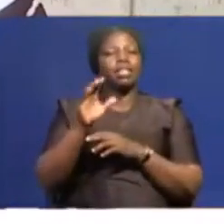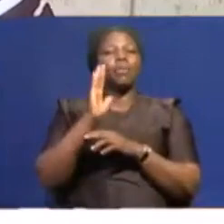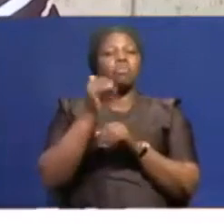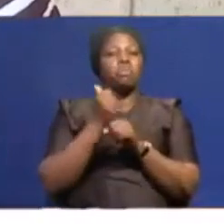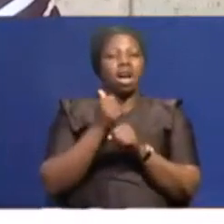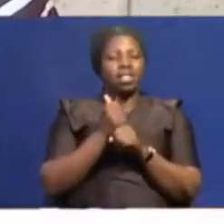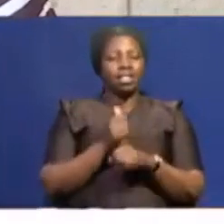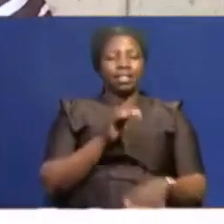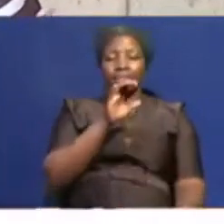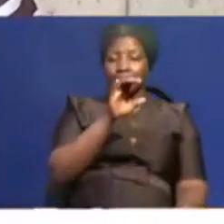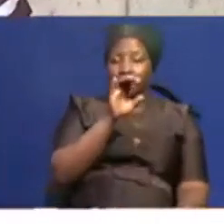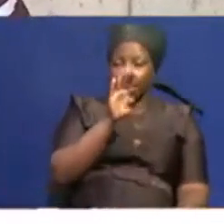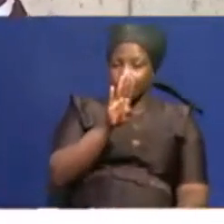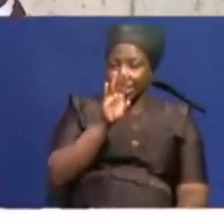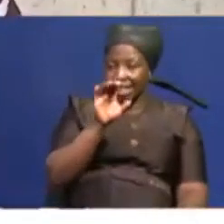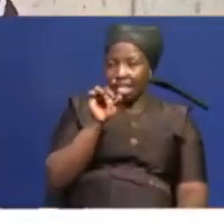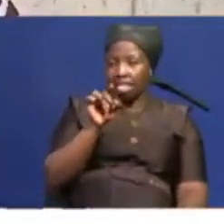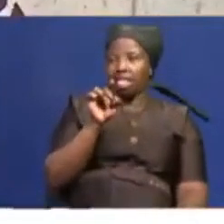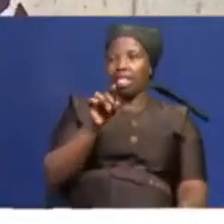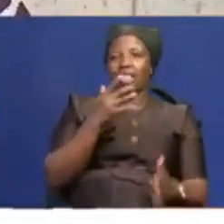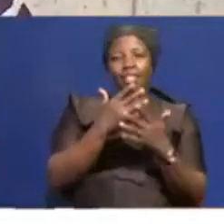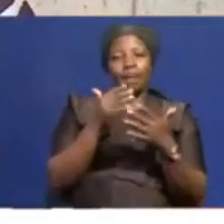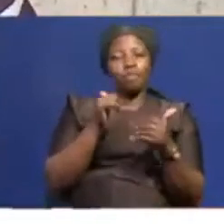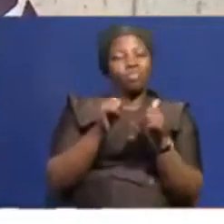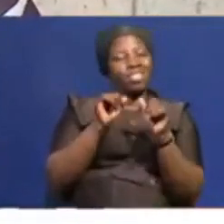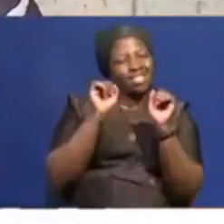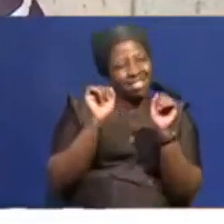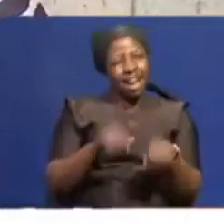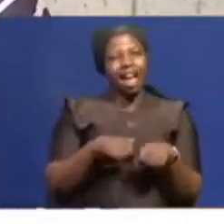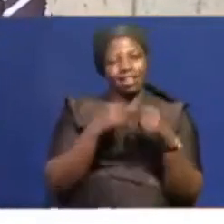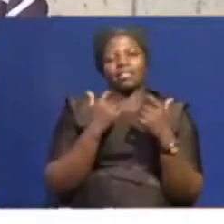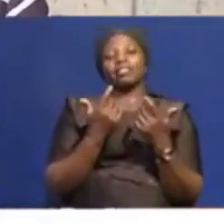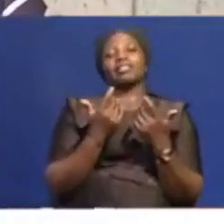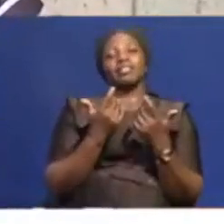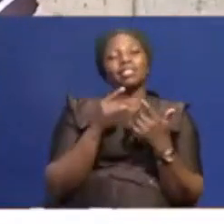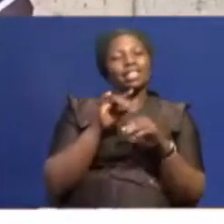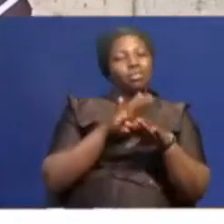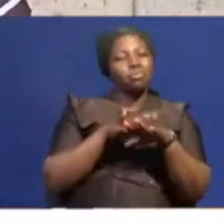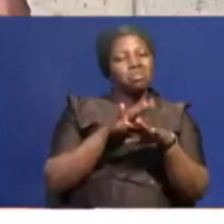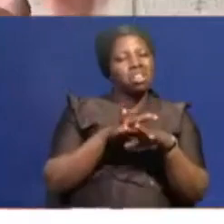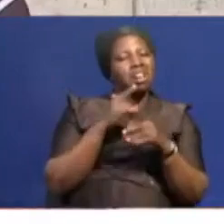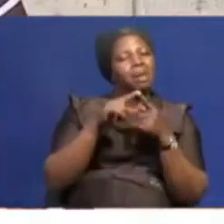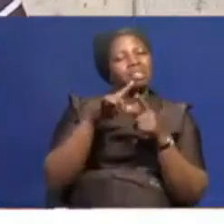that is actually doable, is good. It's just a matter of changing